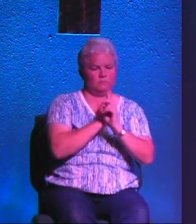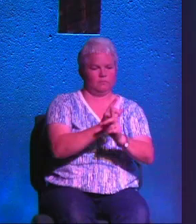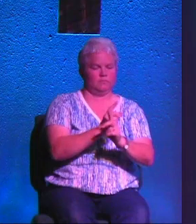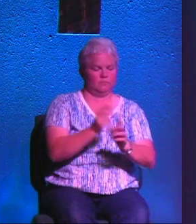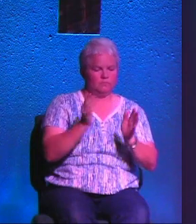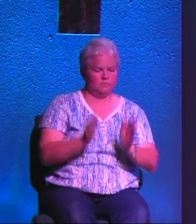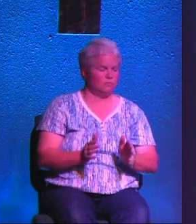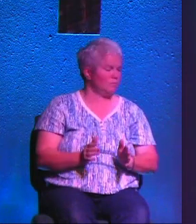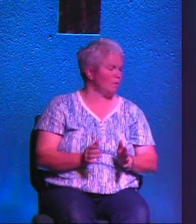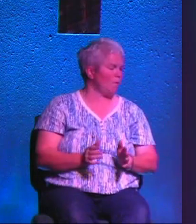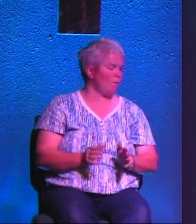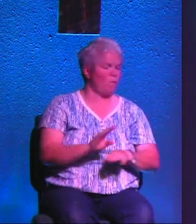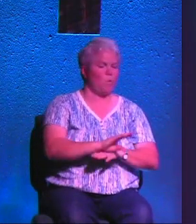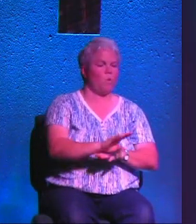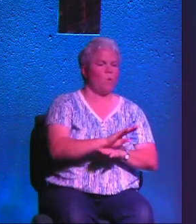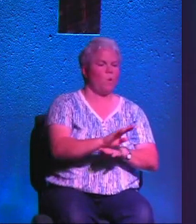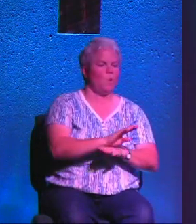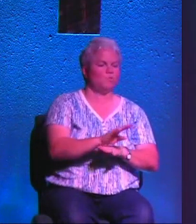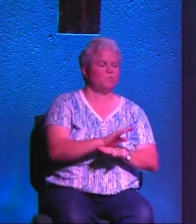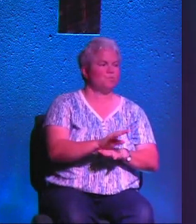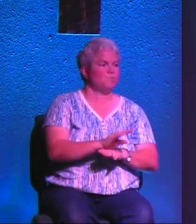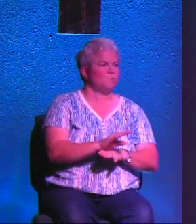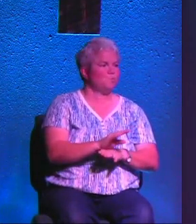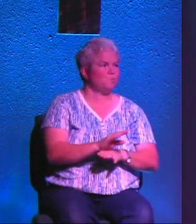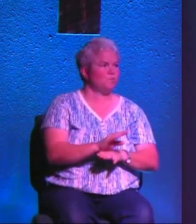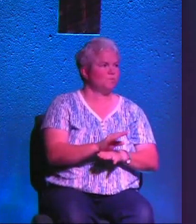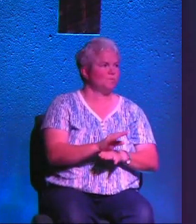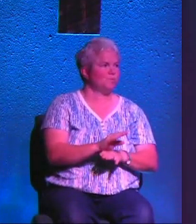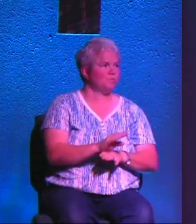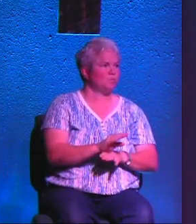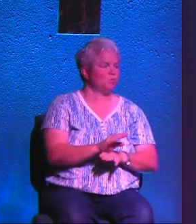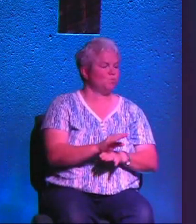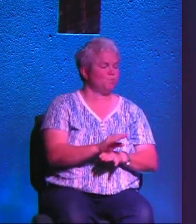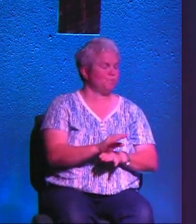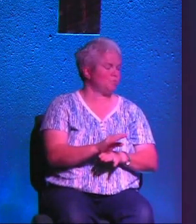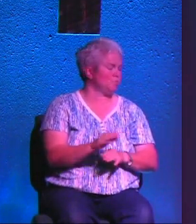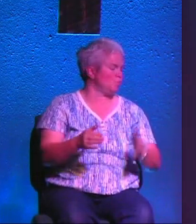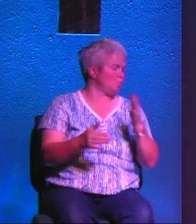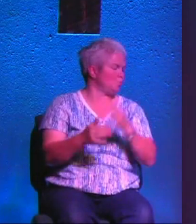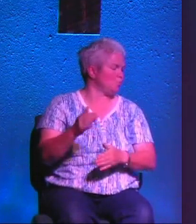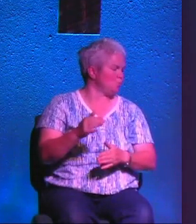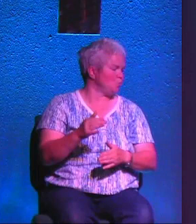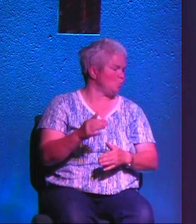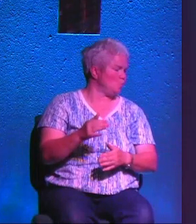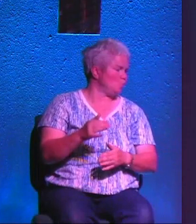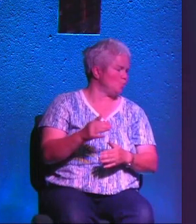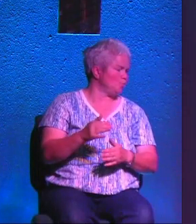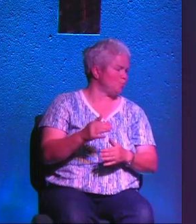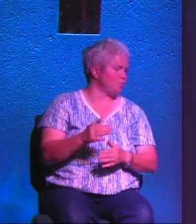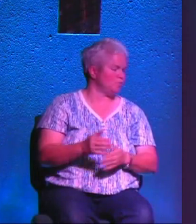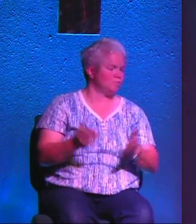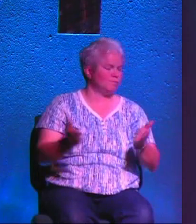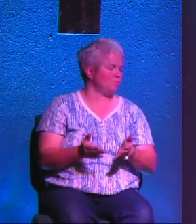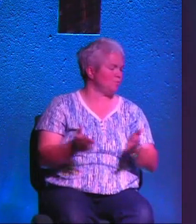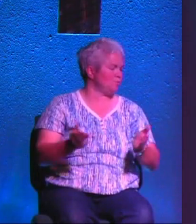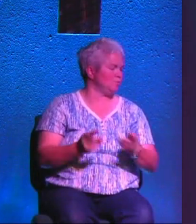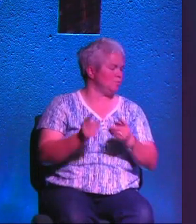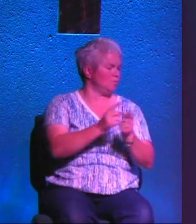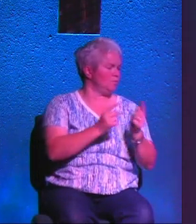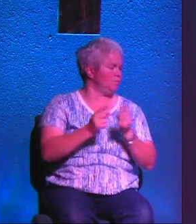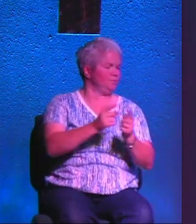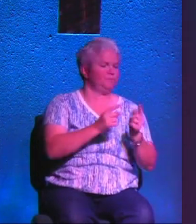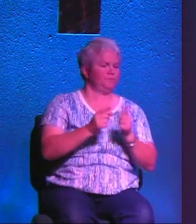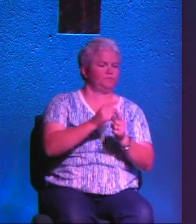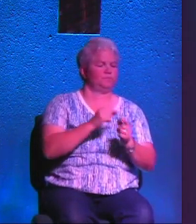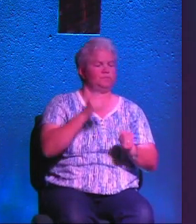following prescribed practices. It is coming to the conclusion that whatever you do, it